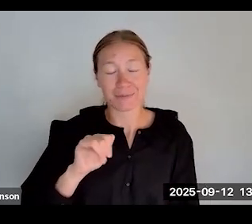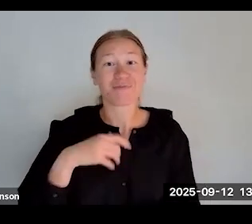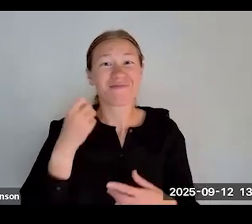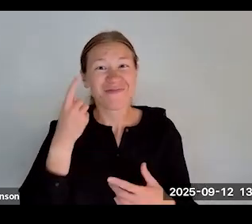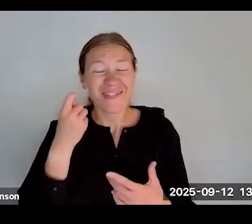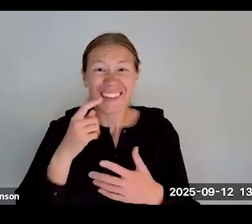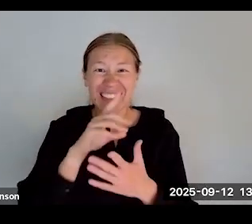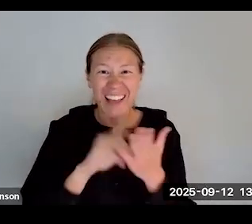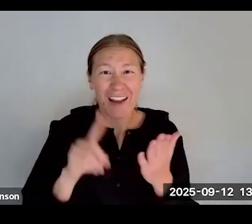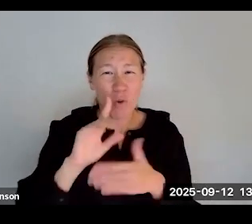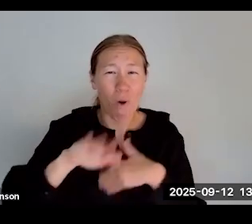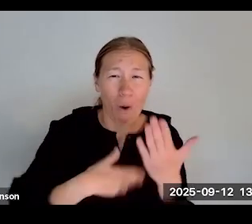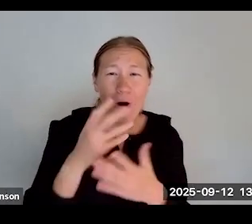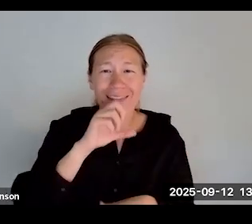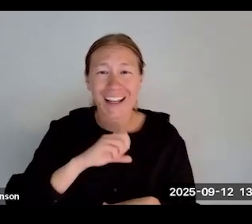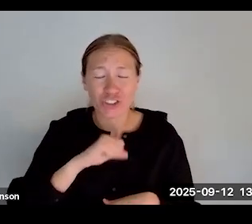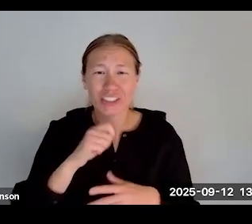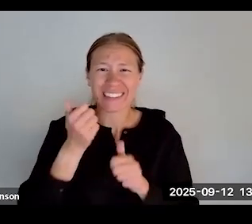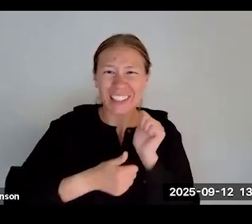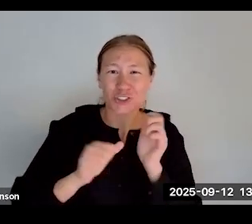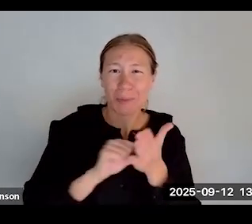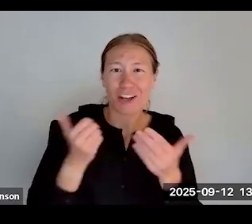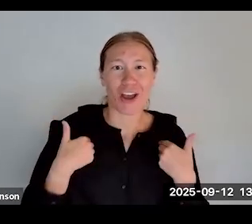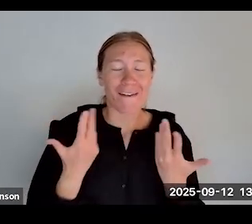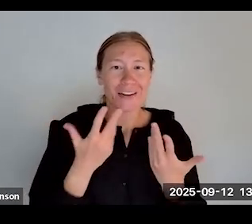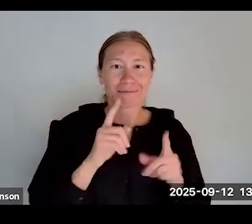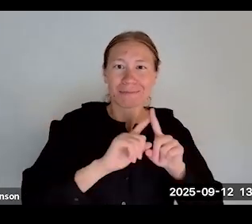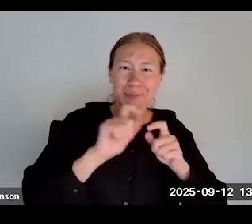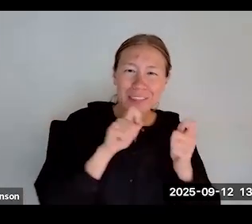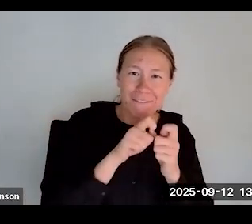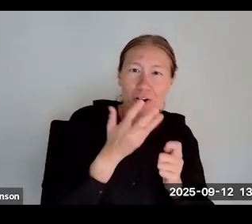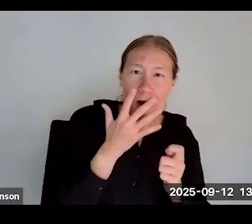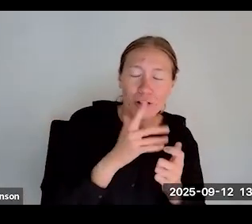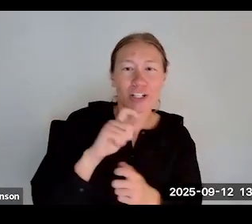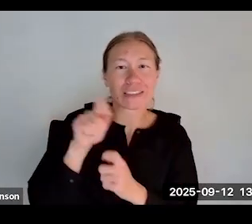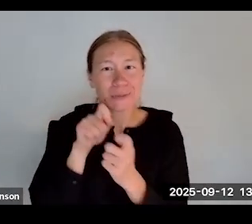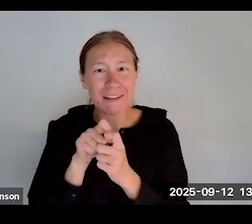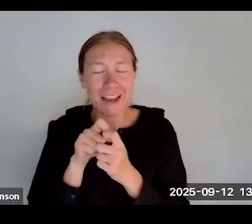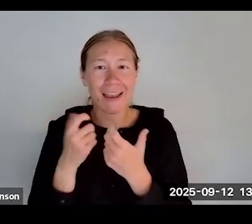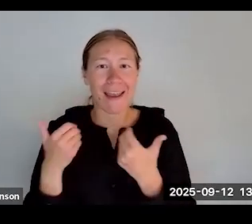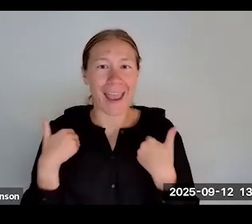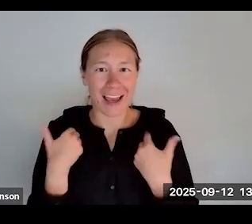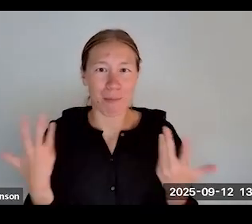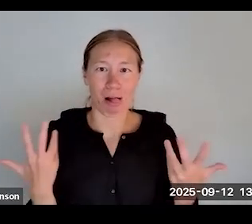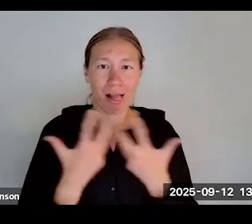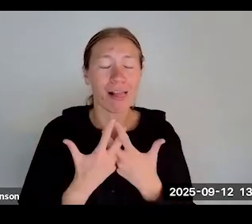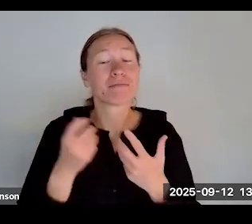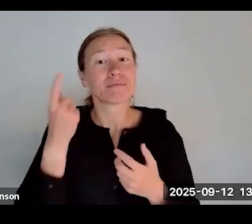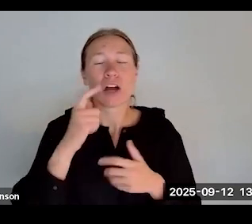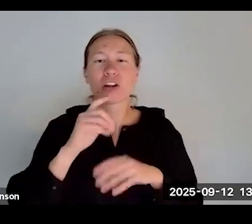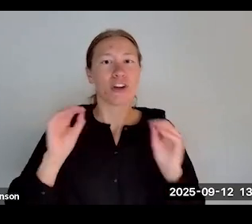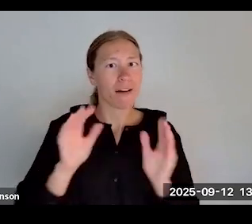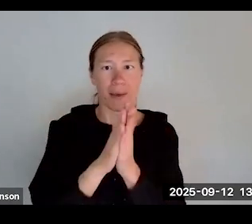sea animal in a specific color. And none of the books I'll talk to you about today require you to know